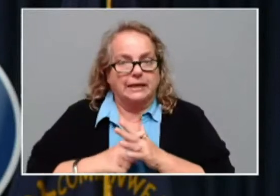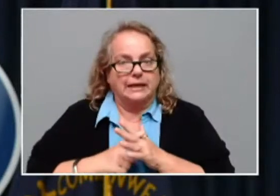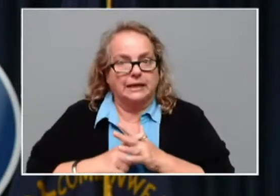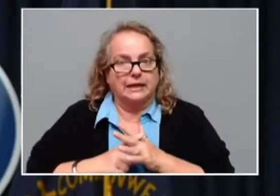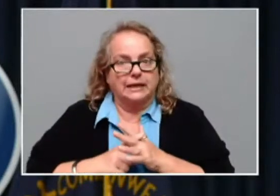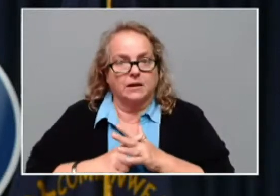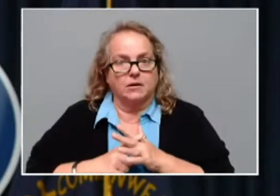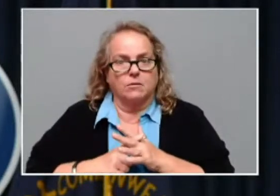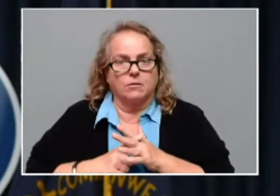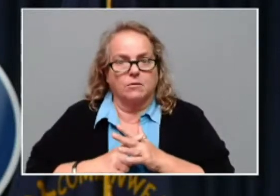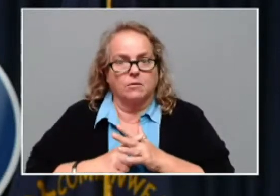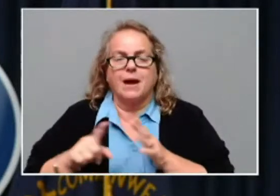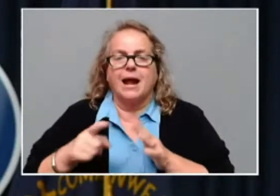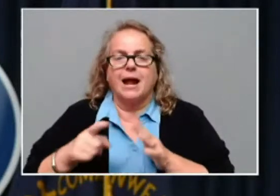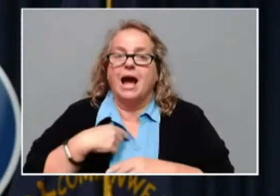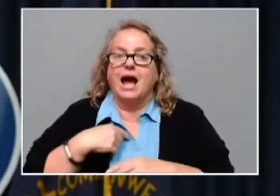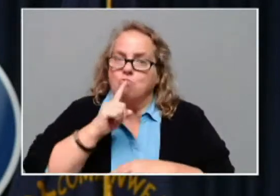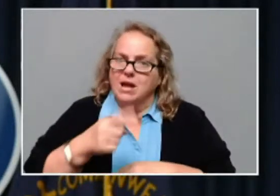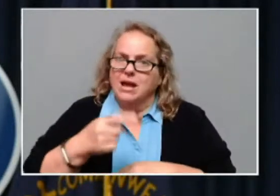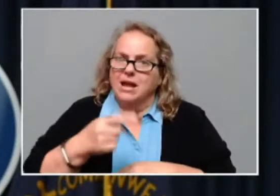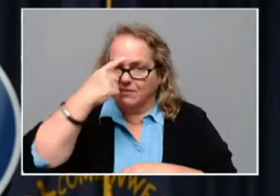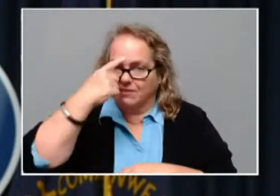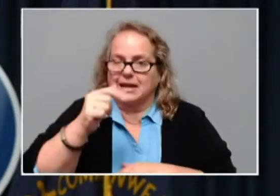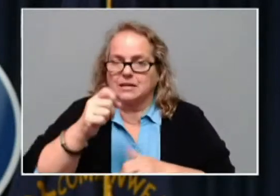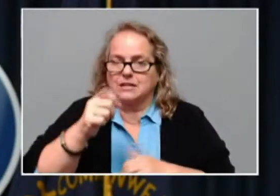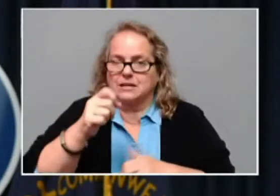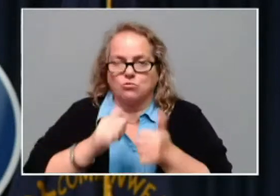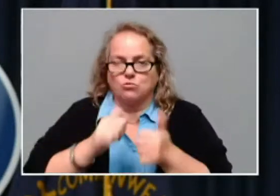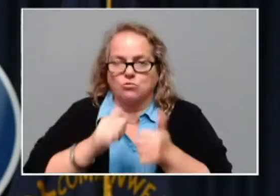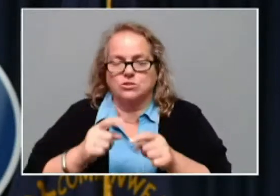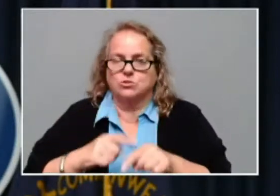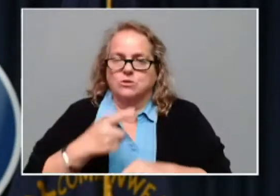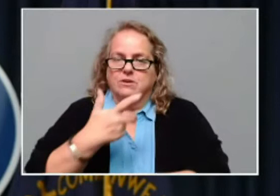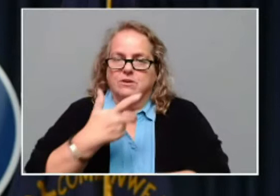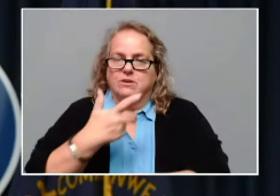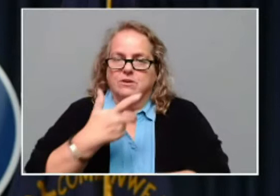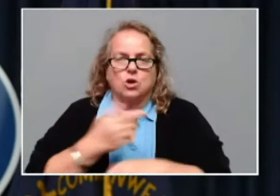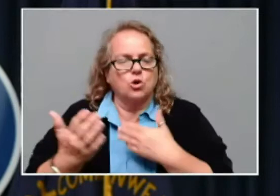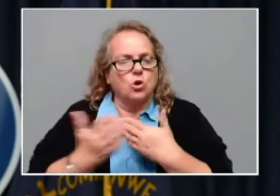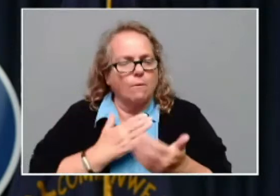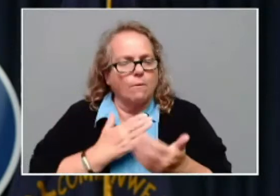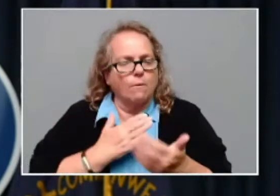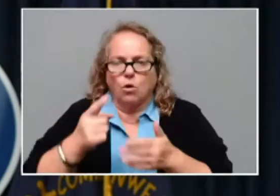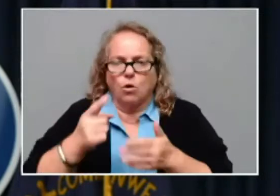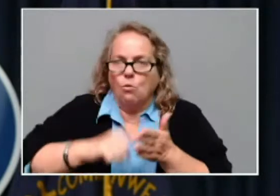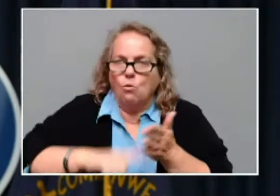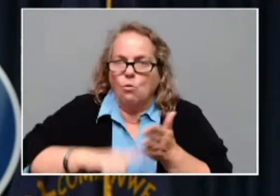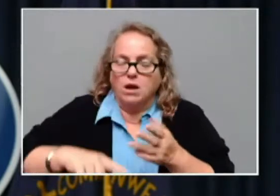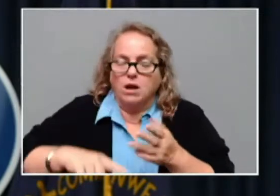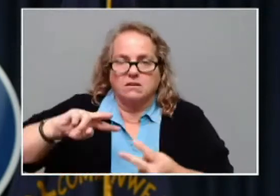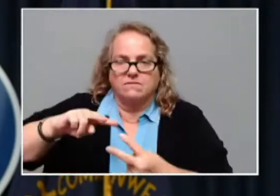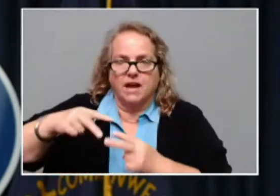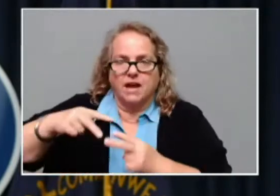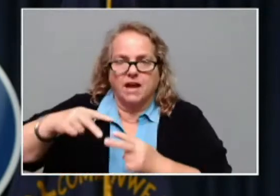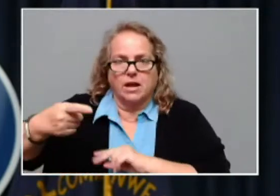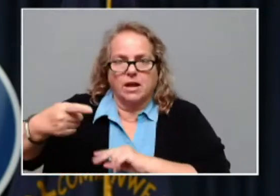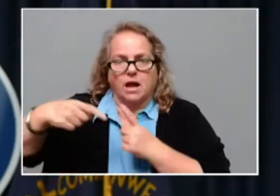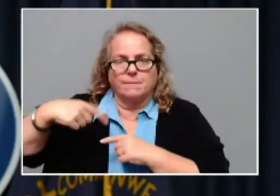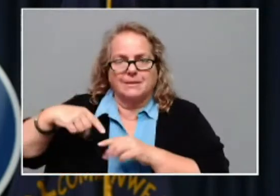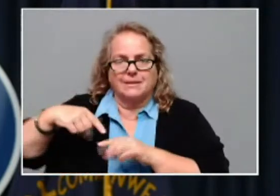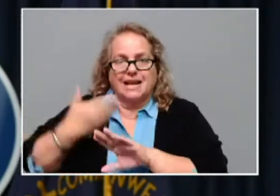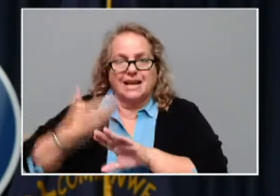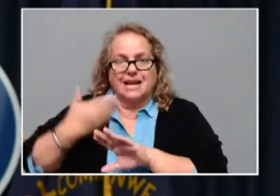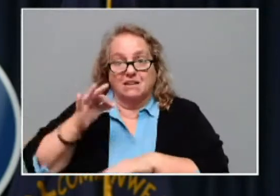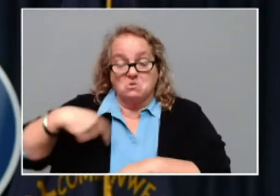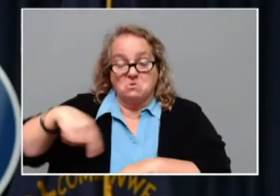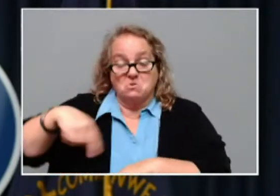is a race to vaccinate. No matter what variant comes next, if we are significantly vaccinated, it